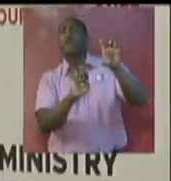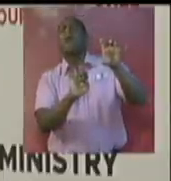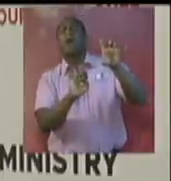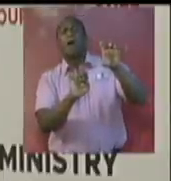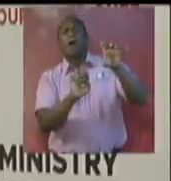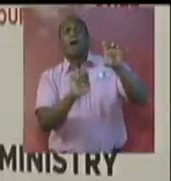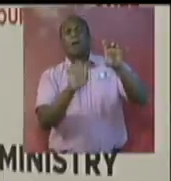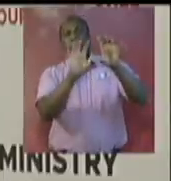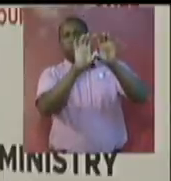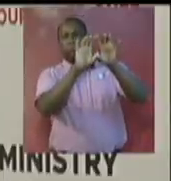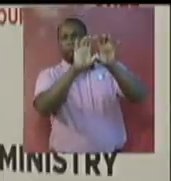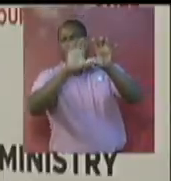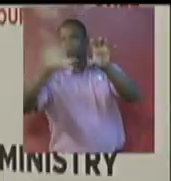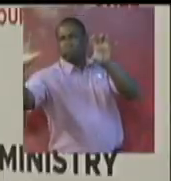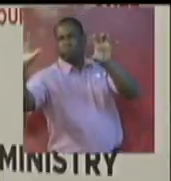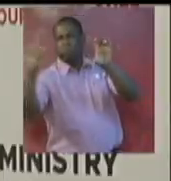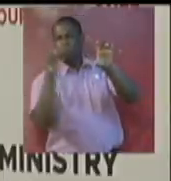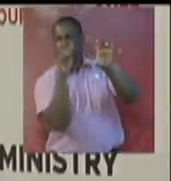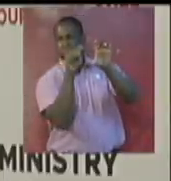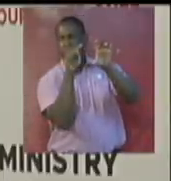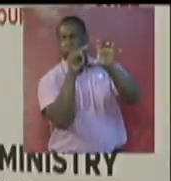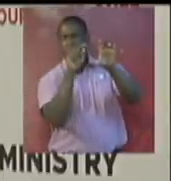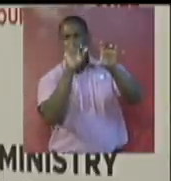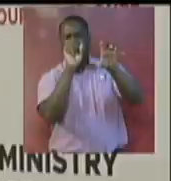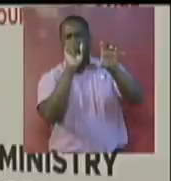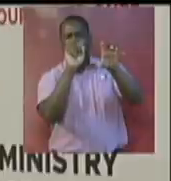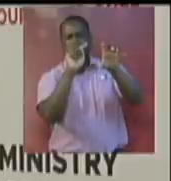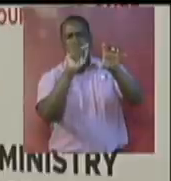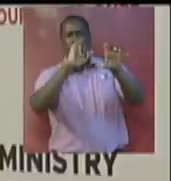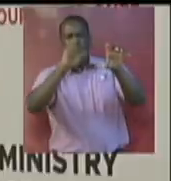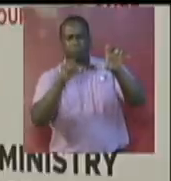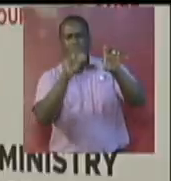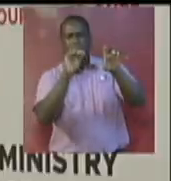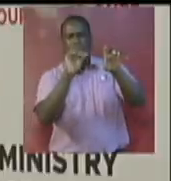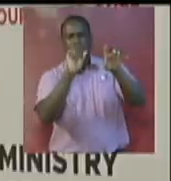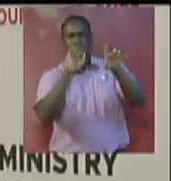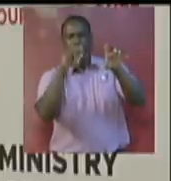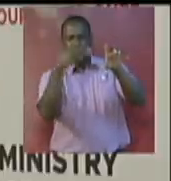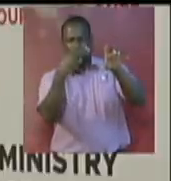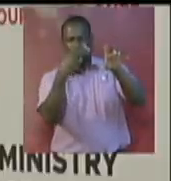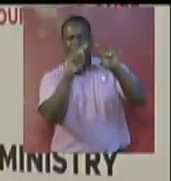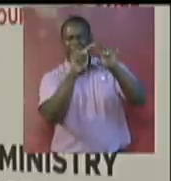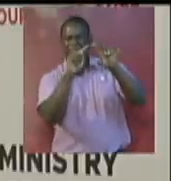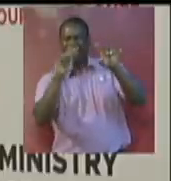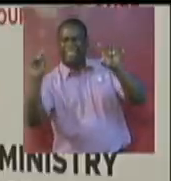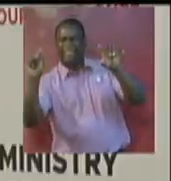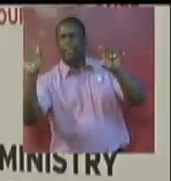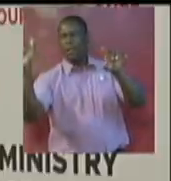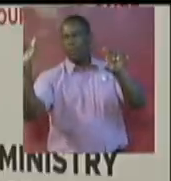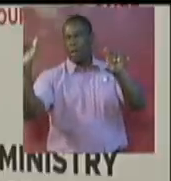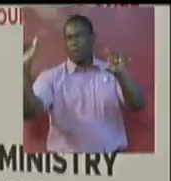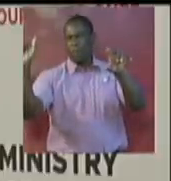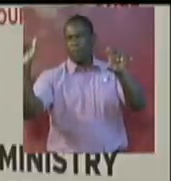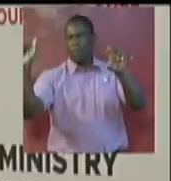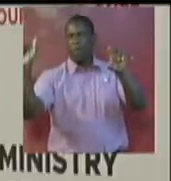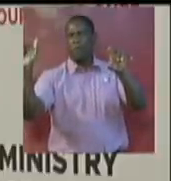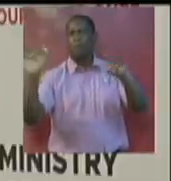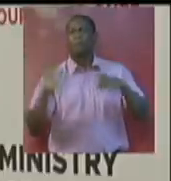west. Sorry, it's the other way around. St. Joseph in the west and Arima in the east. And